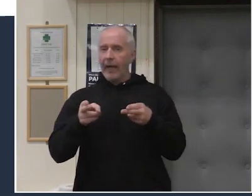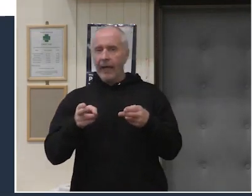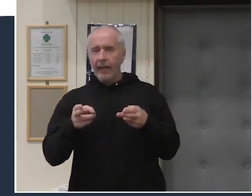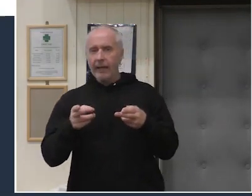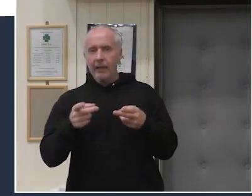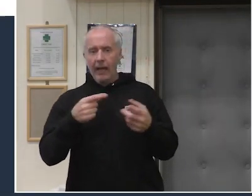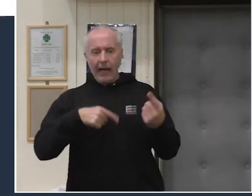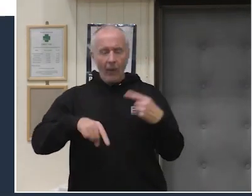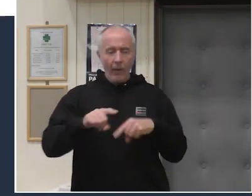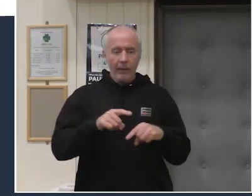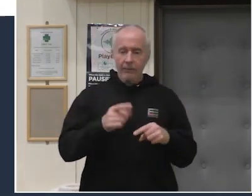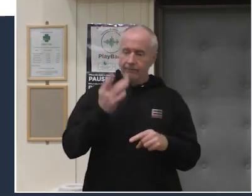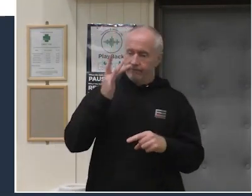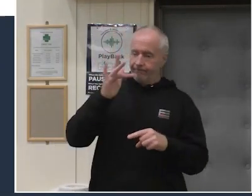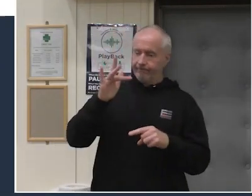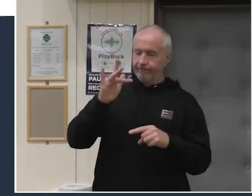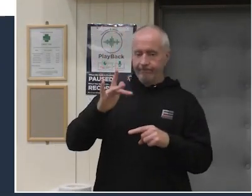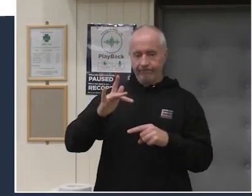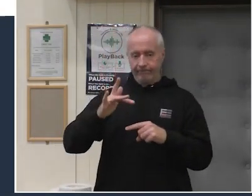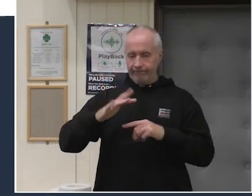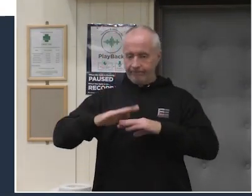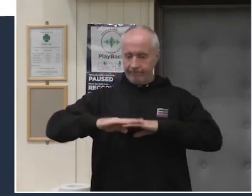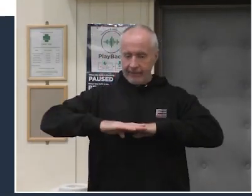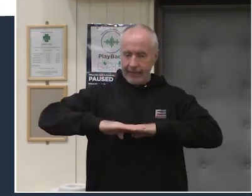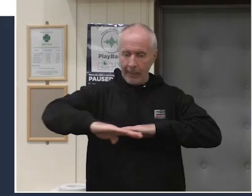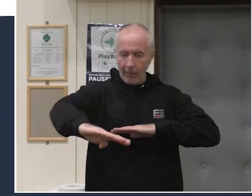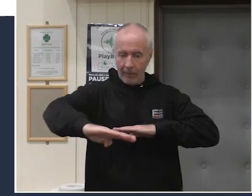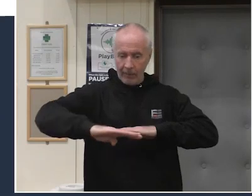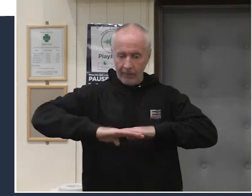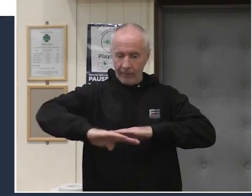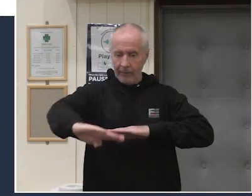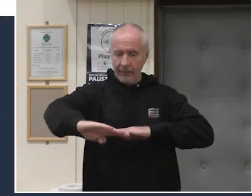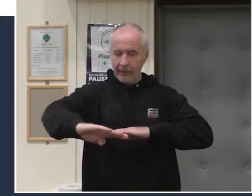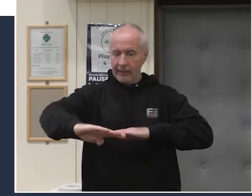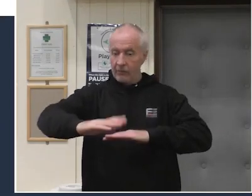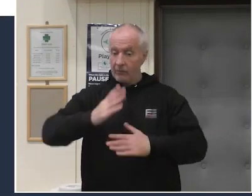our artificially flat table is,